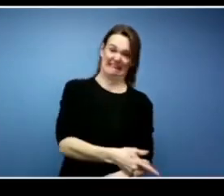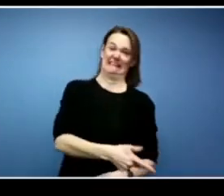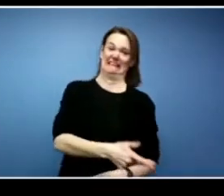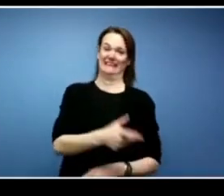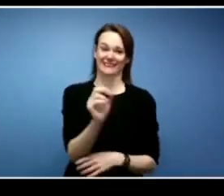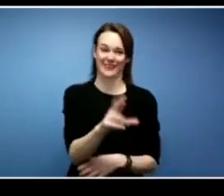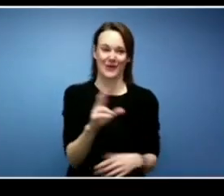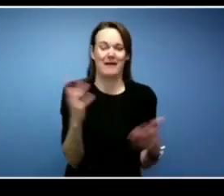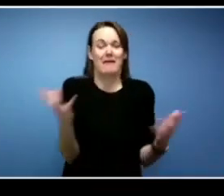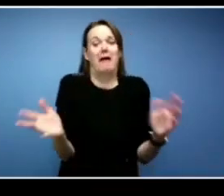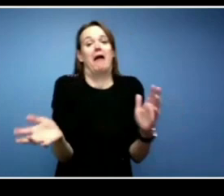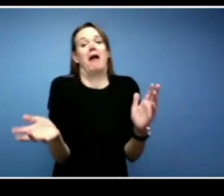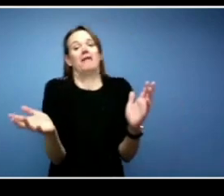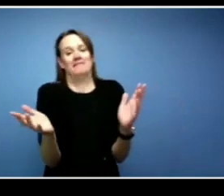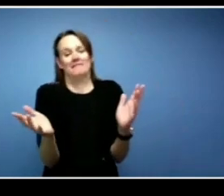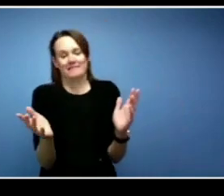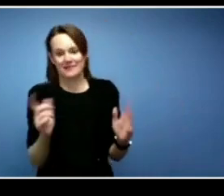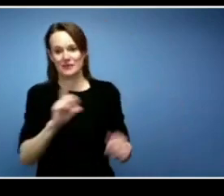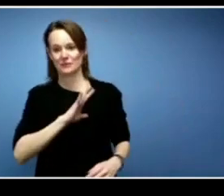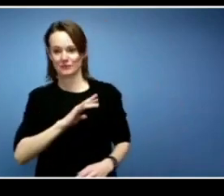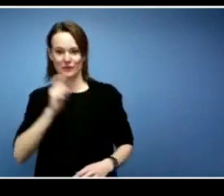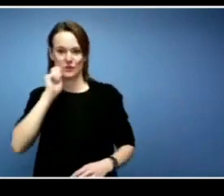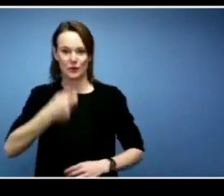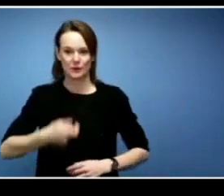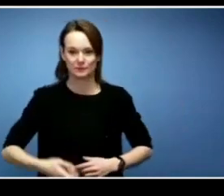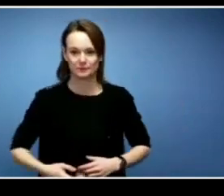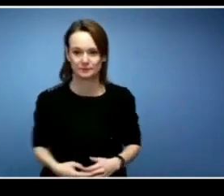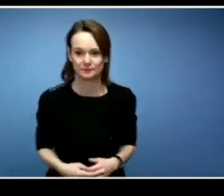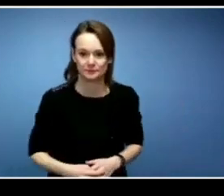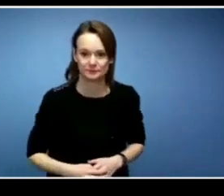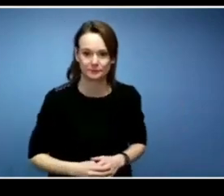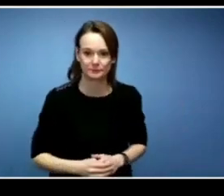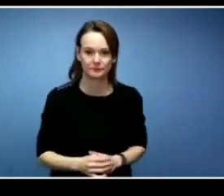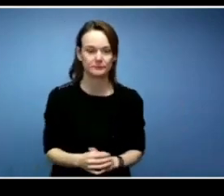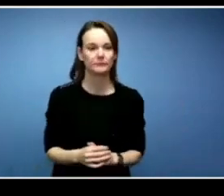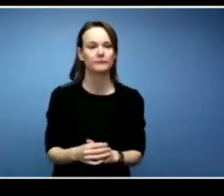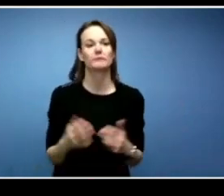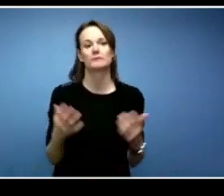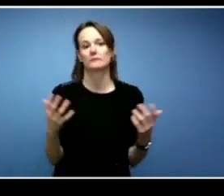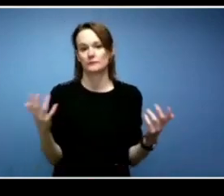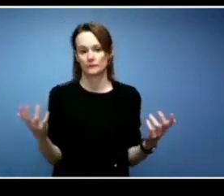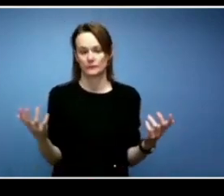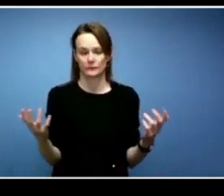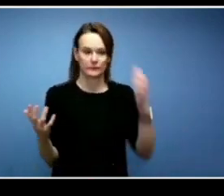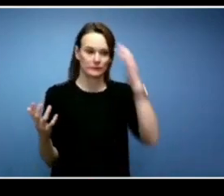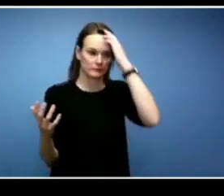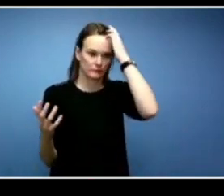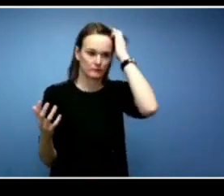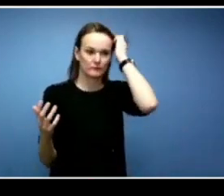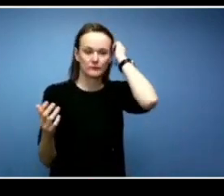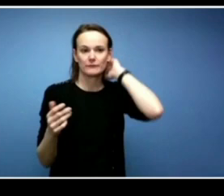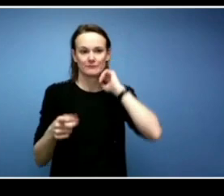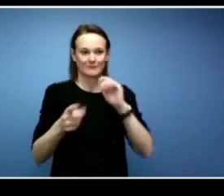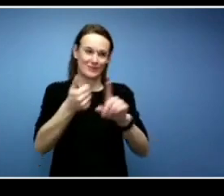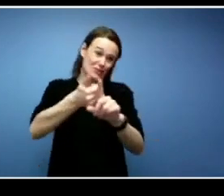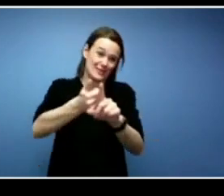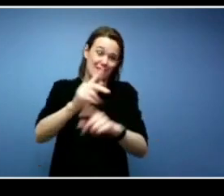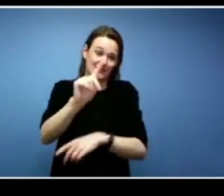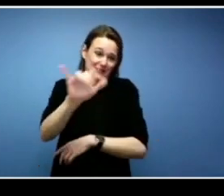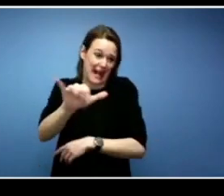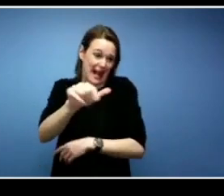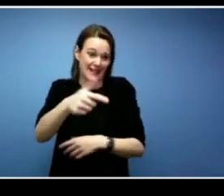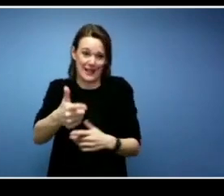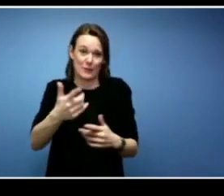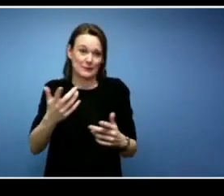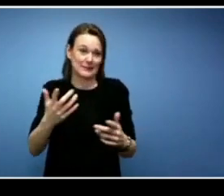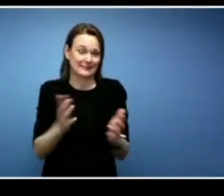mean, you yourself has been a mentor in my life, another Black man, holding it down and being a good friend to me. And you'd always tell me, this is whack, this sucks, and just